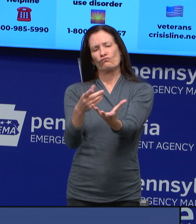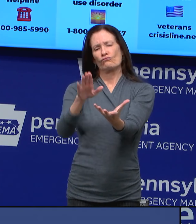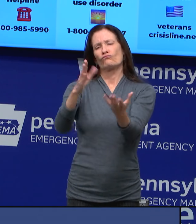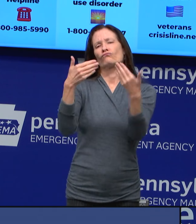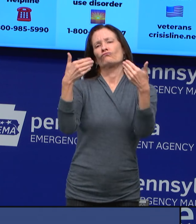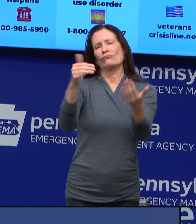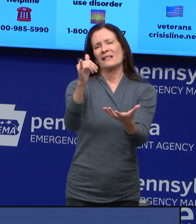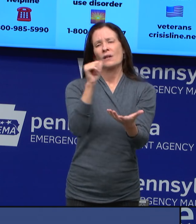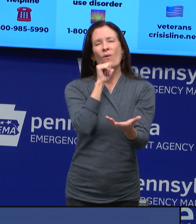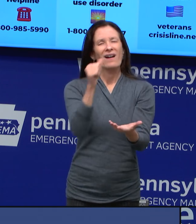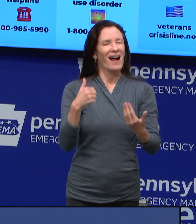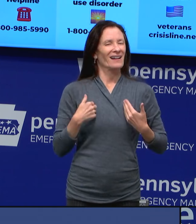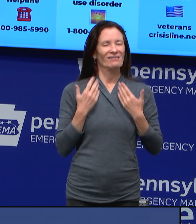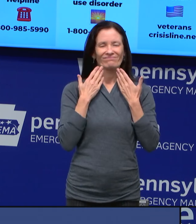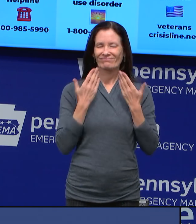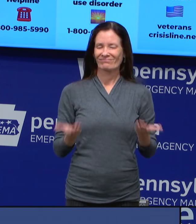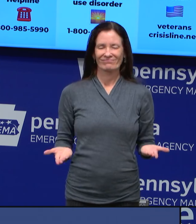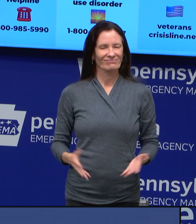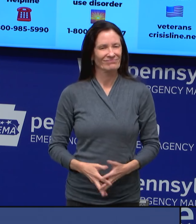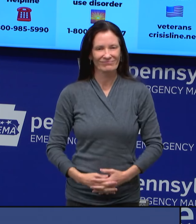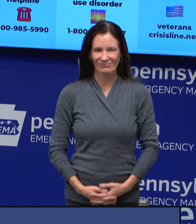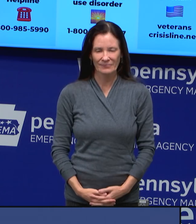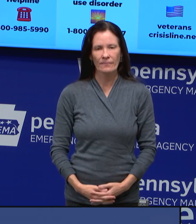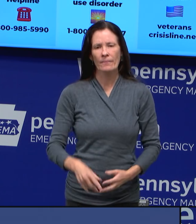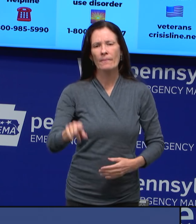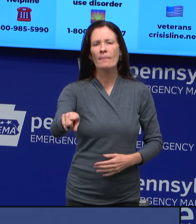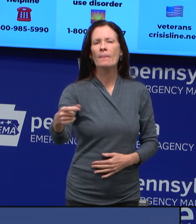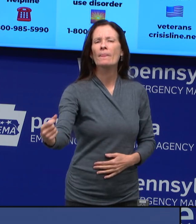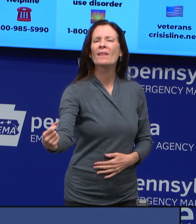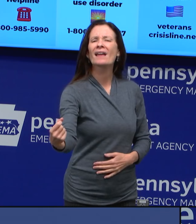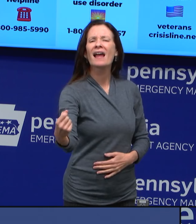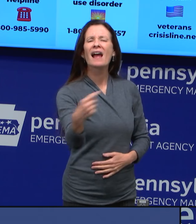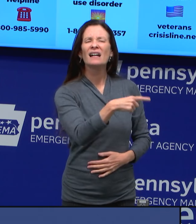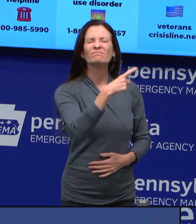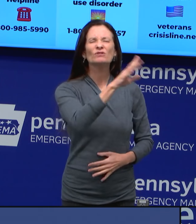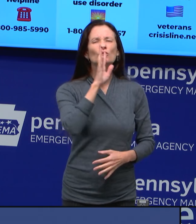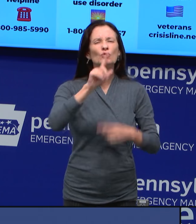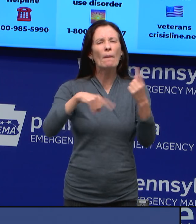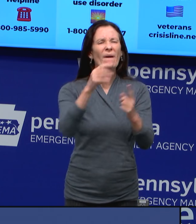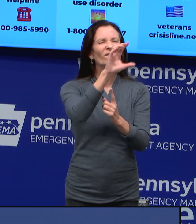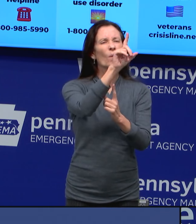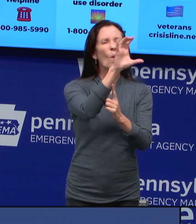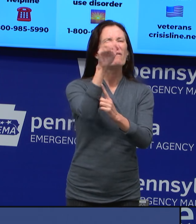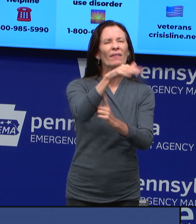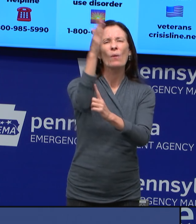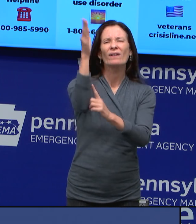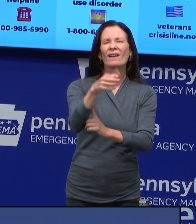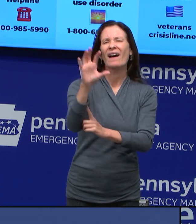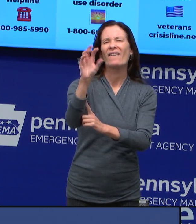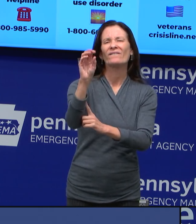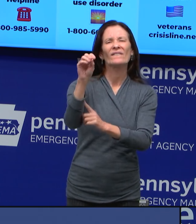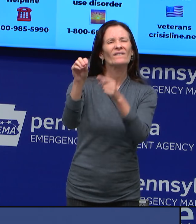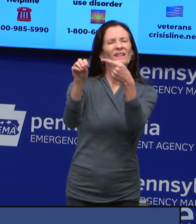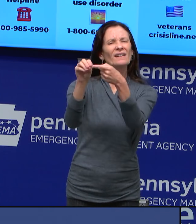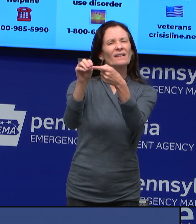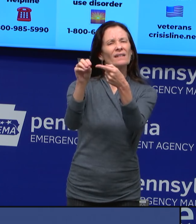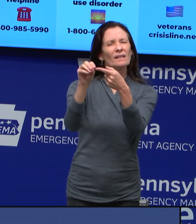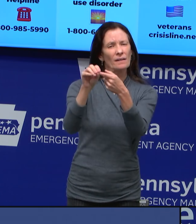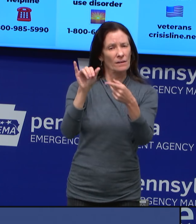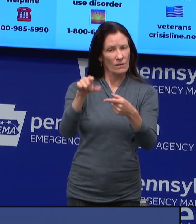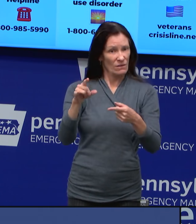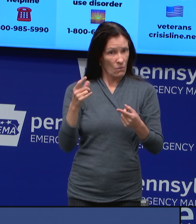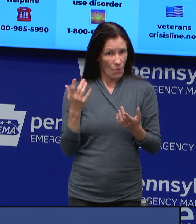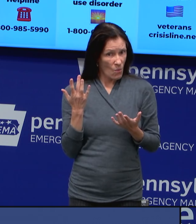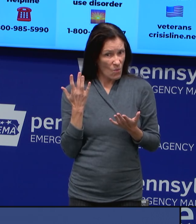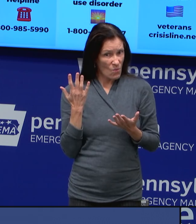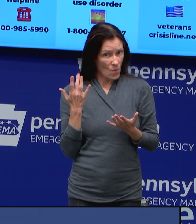to reduce the amount of contact tracing and testing you'll have to do once you start opening up a region? In other words, if you don't have